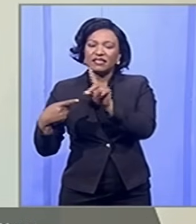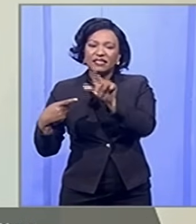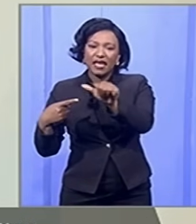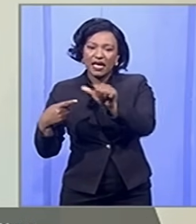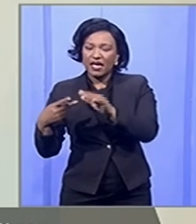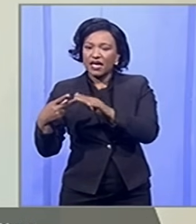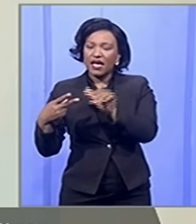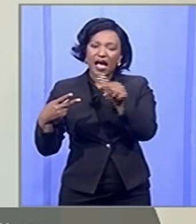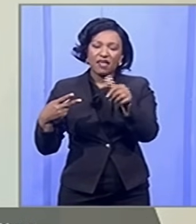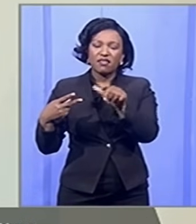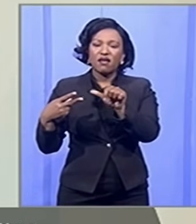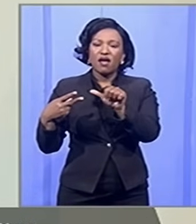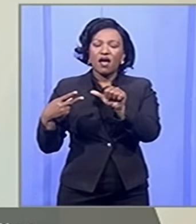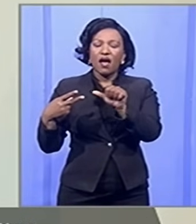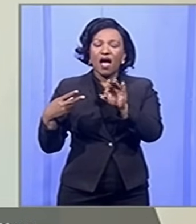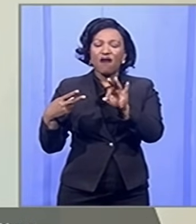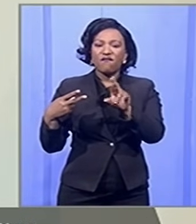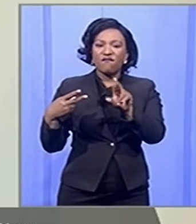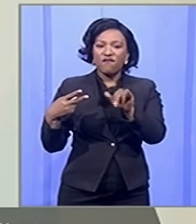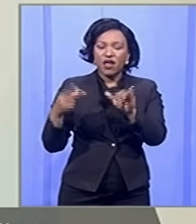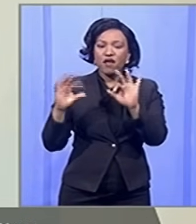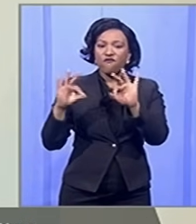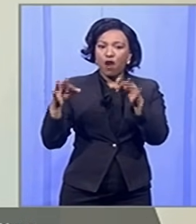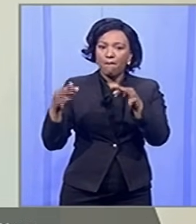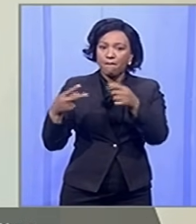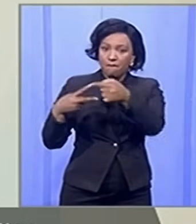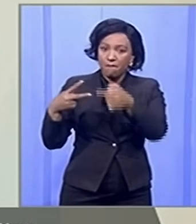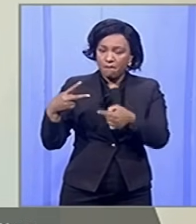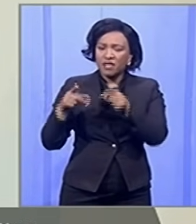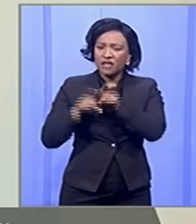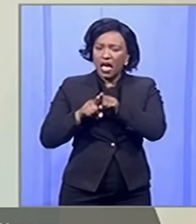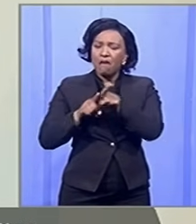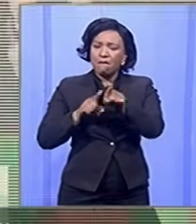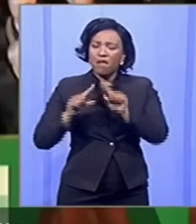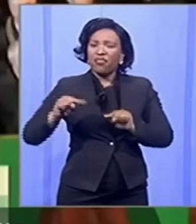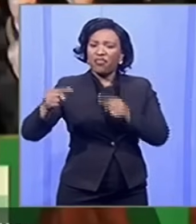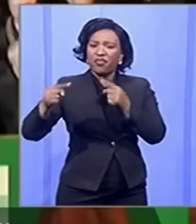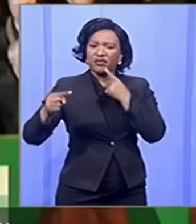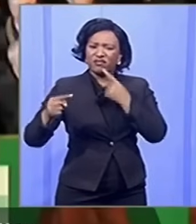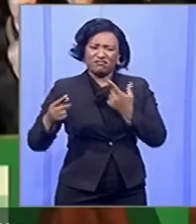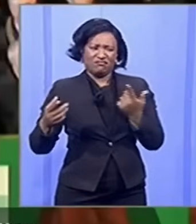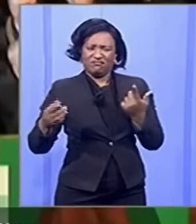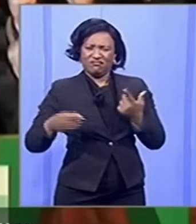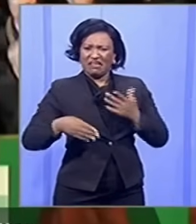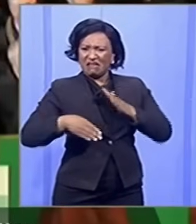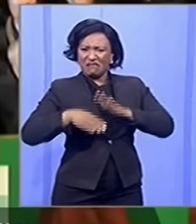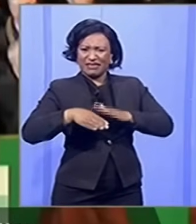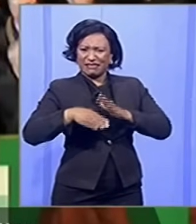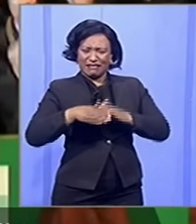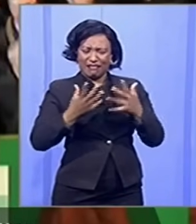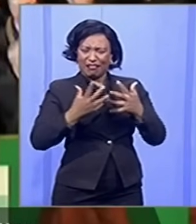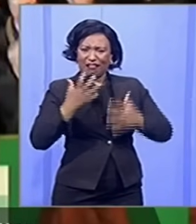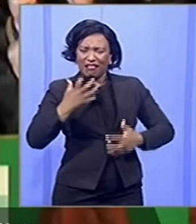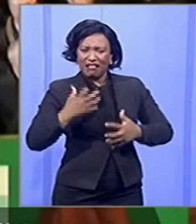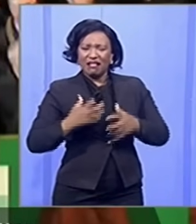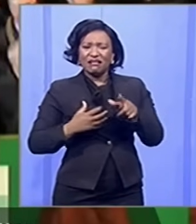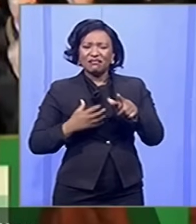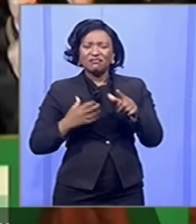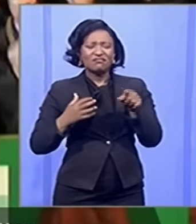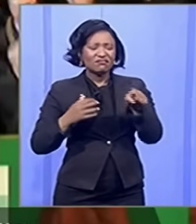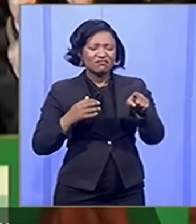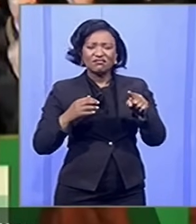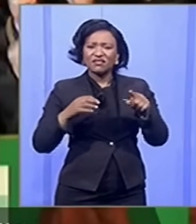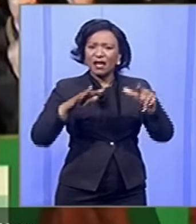Law and the AfriForum, they make a similar argument to say that it was irrational for the National Assembly